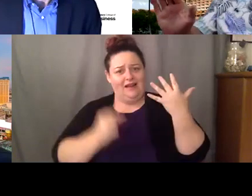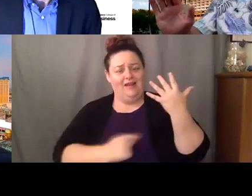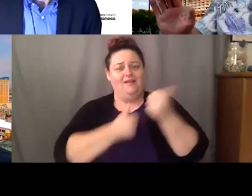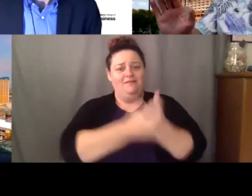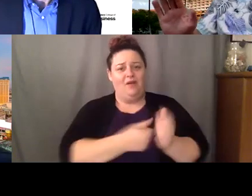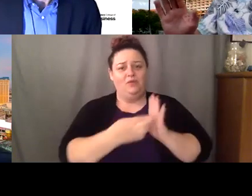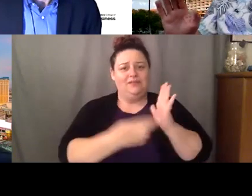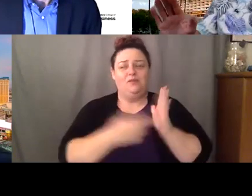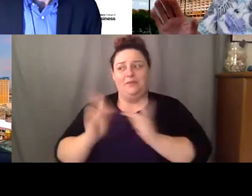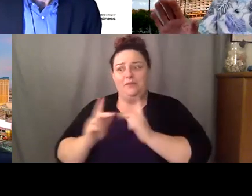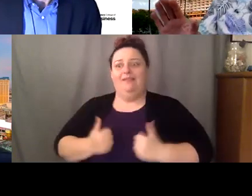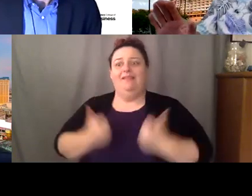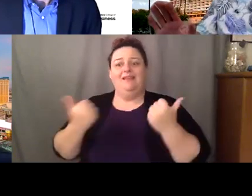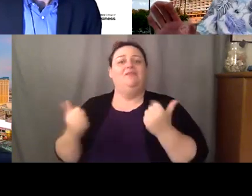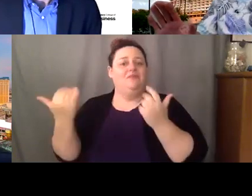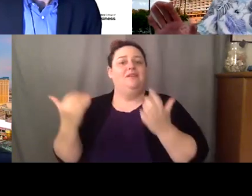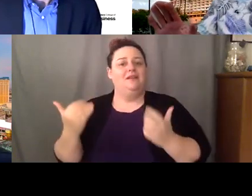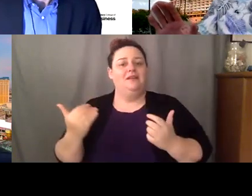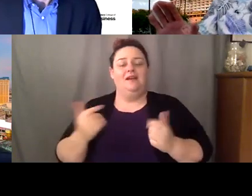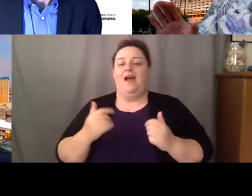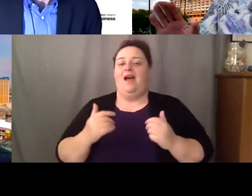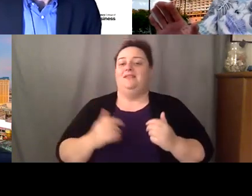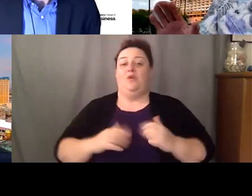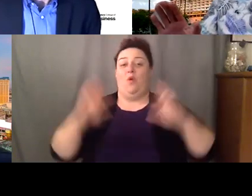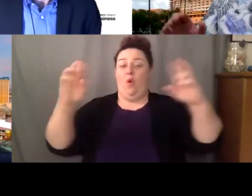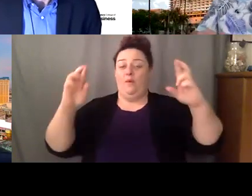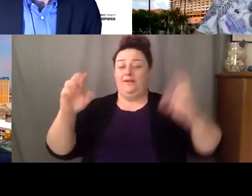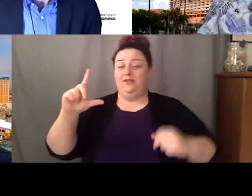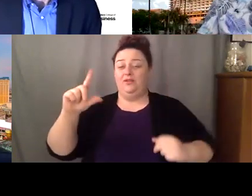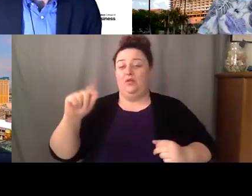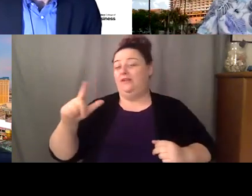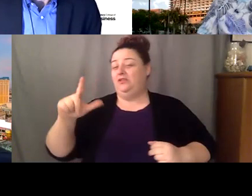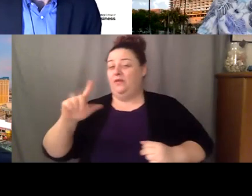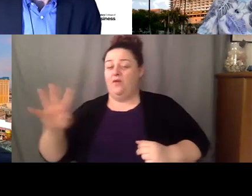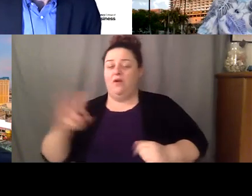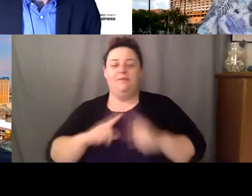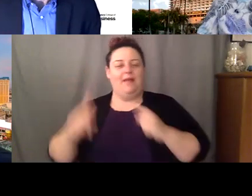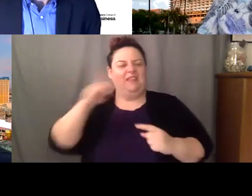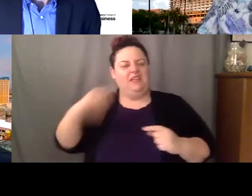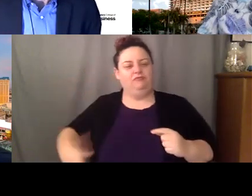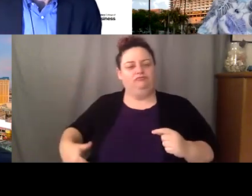have 2024, but I'm hoping for 2022, but I'll be honest with you. Great.